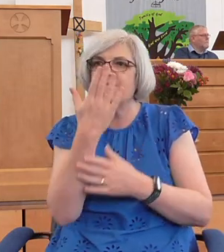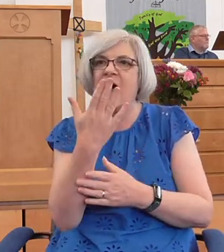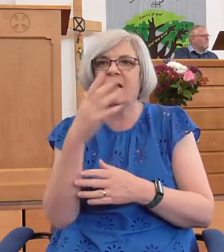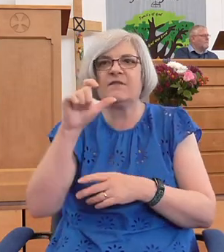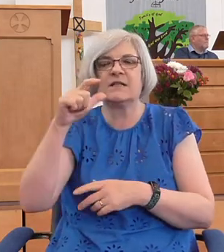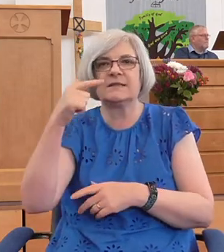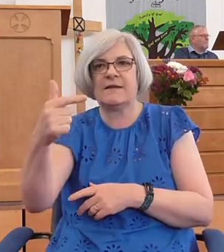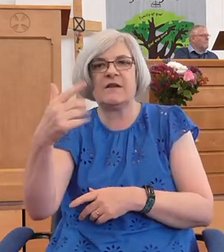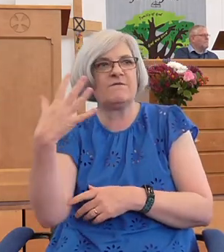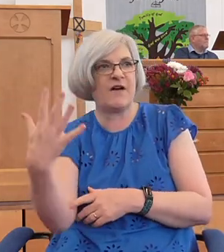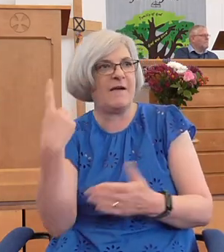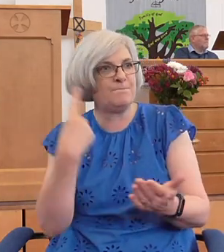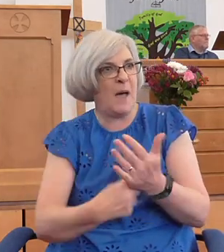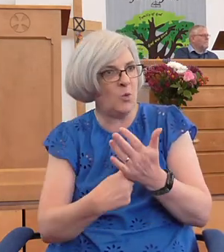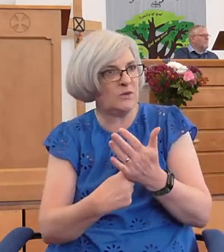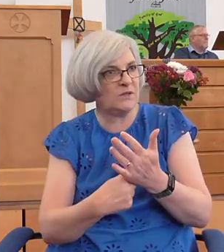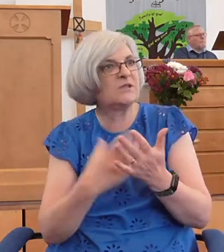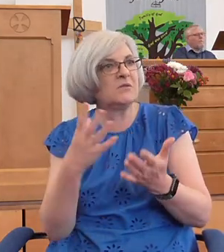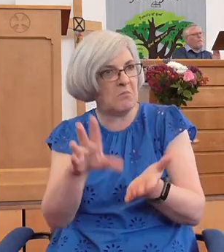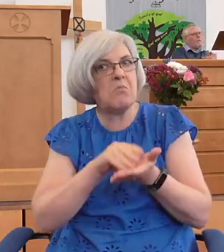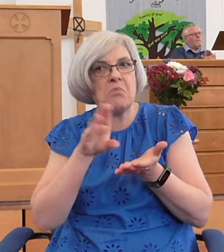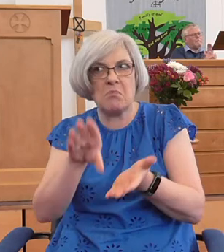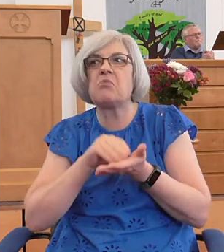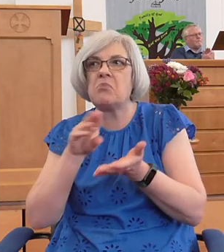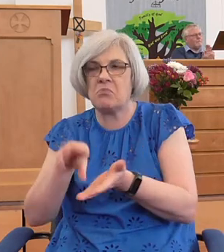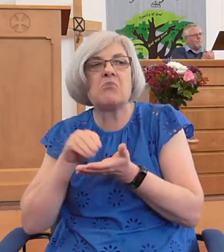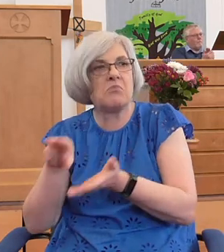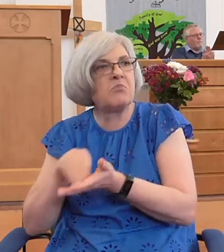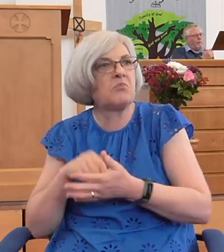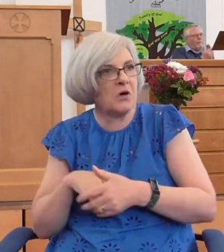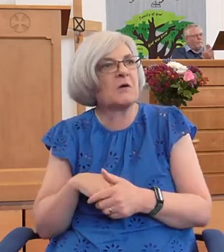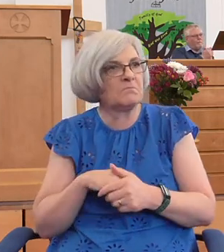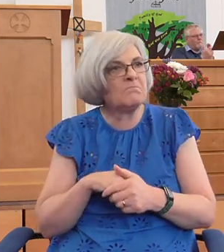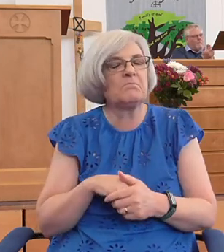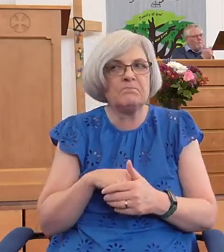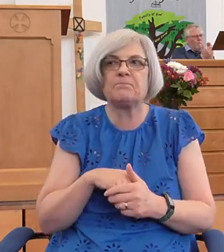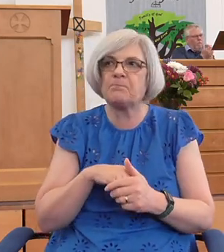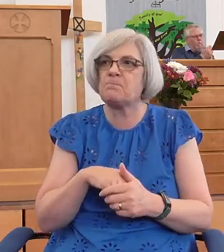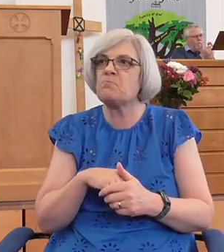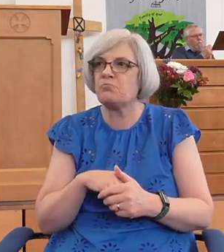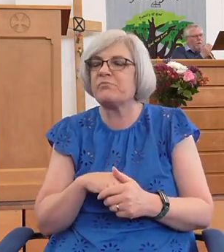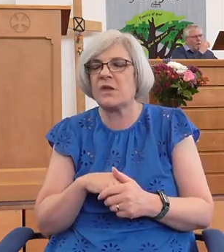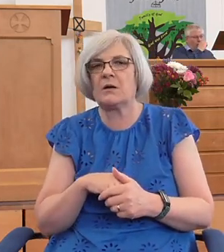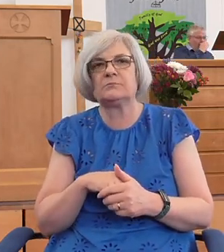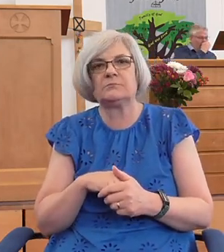£575 was raised for them, so that's it for now.